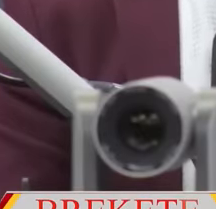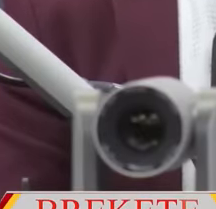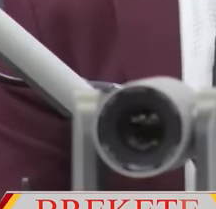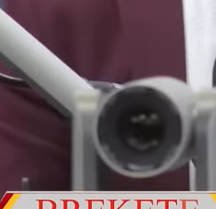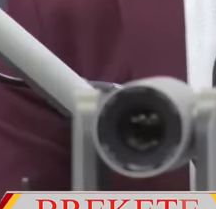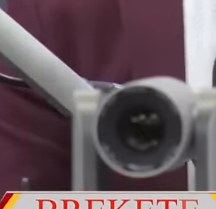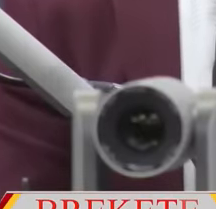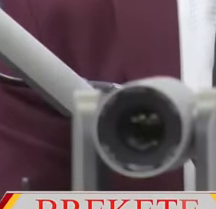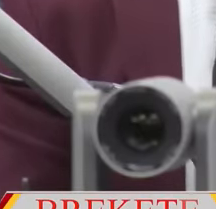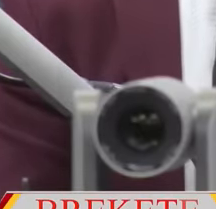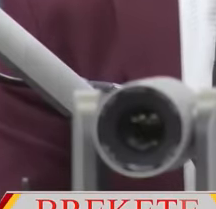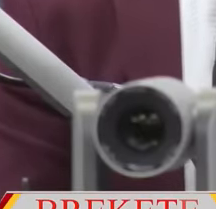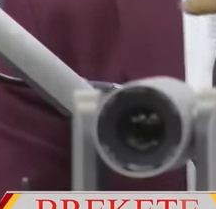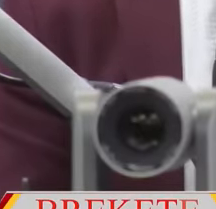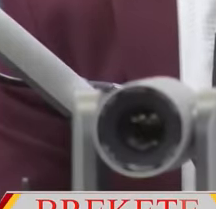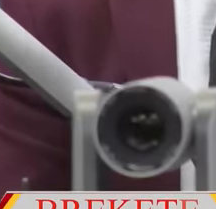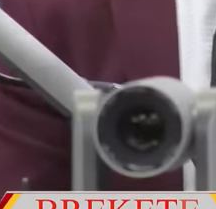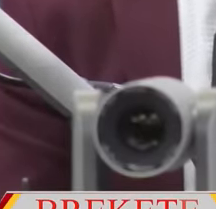as they come back,